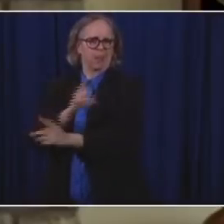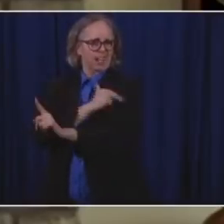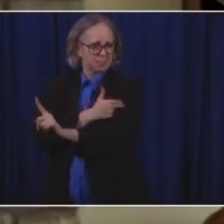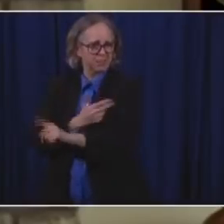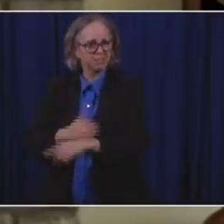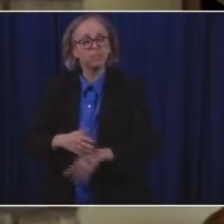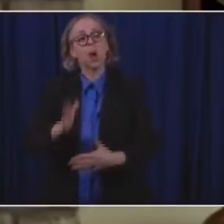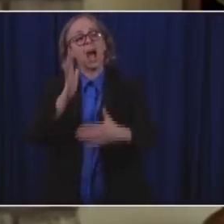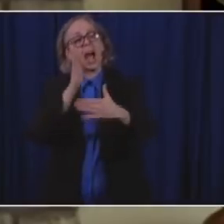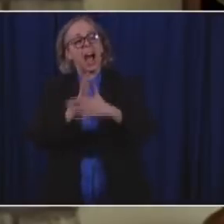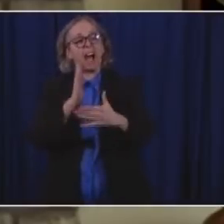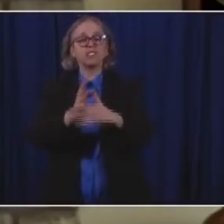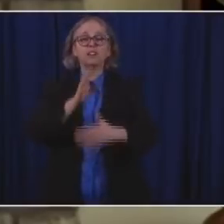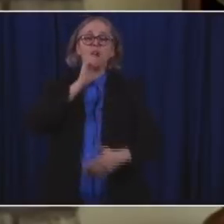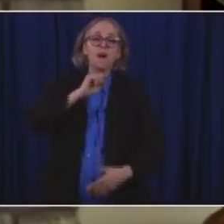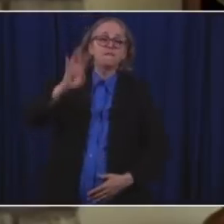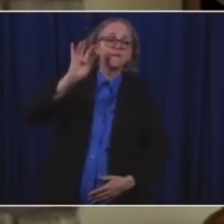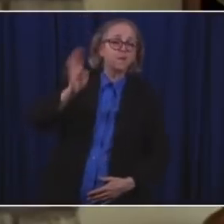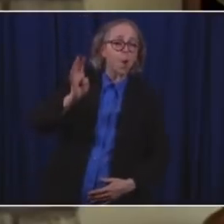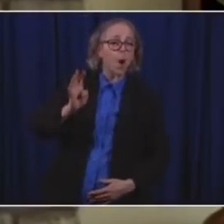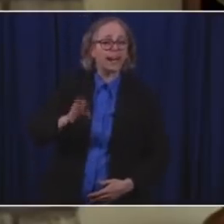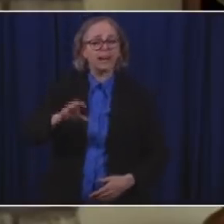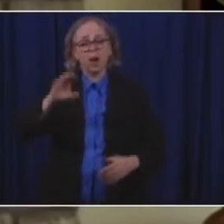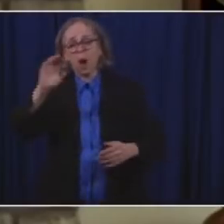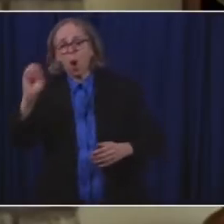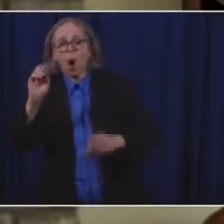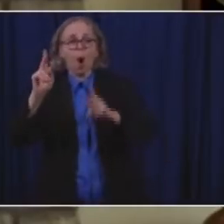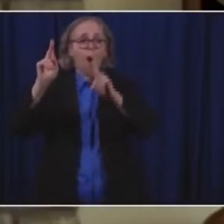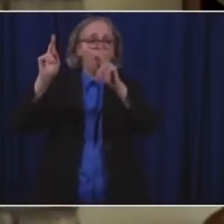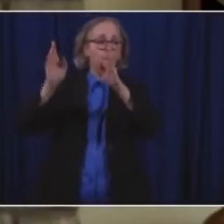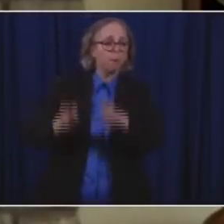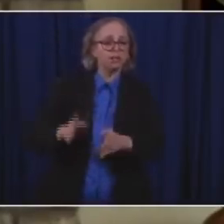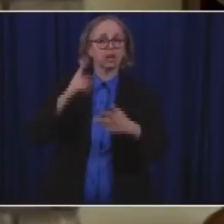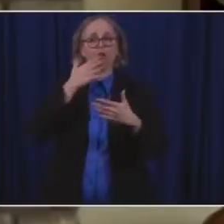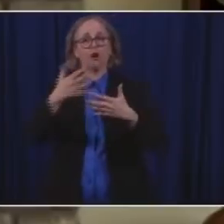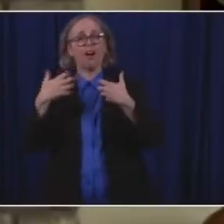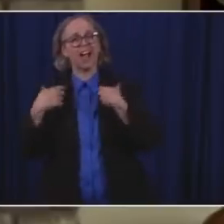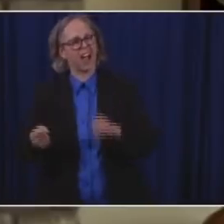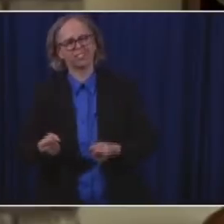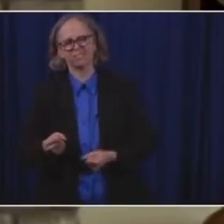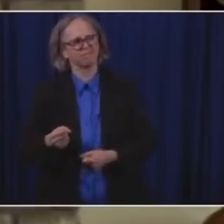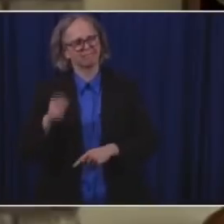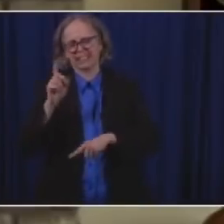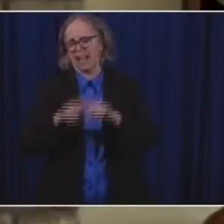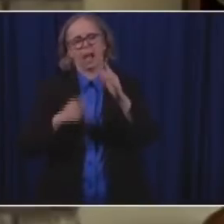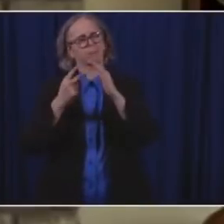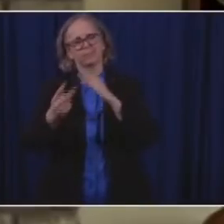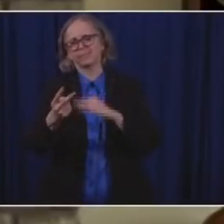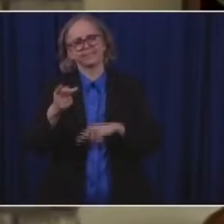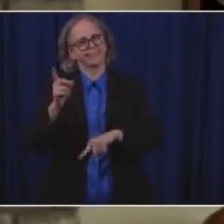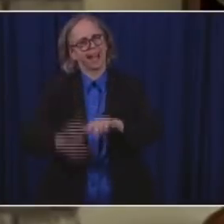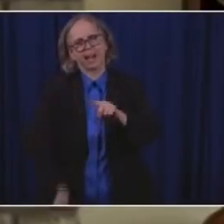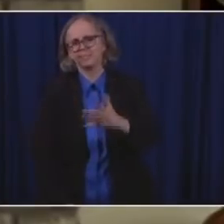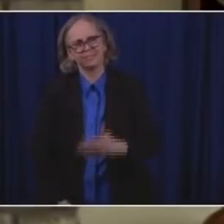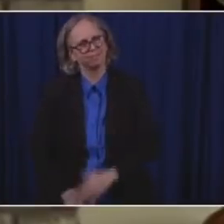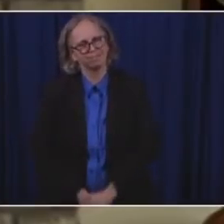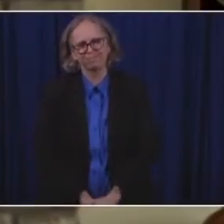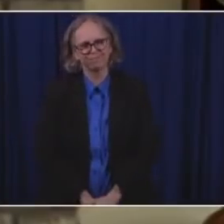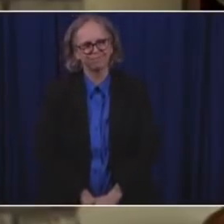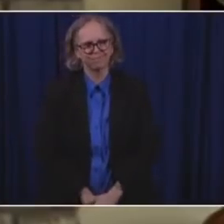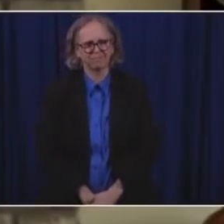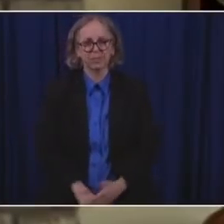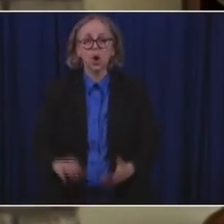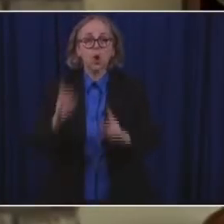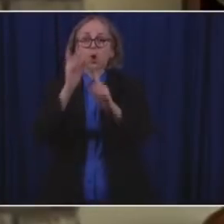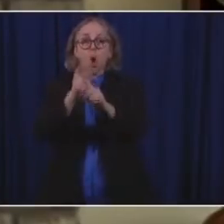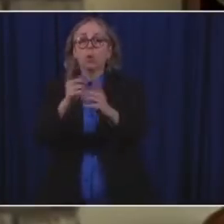40-year-old Ohioan who's in good health, I don't think anybody can say. But the goal here is to get to them